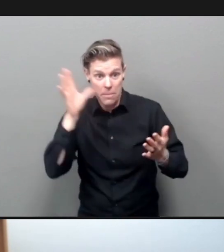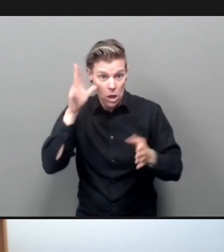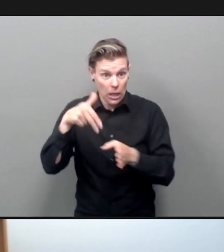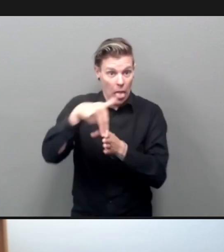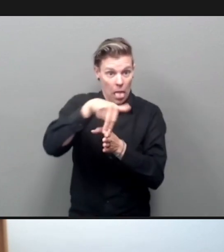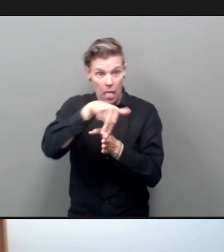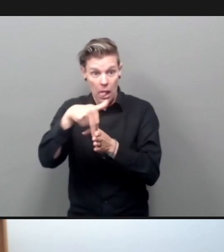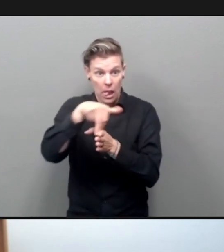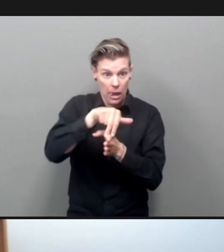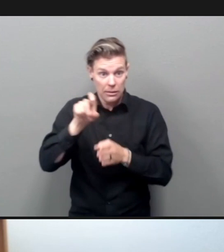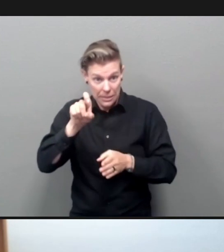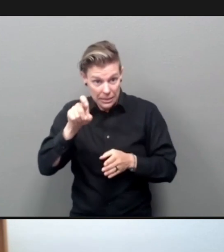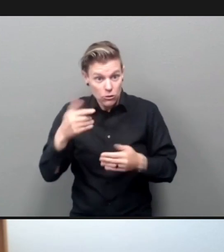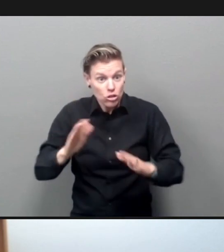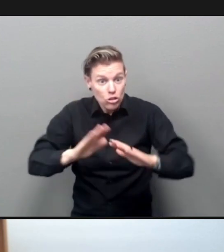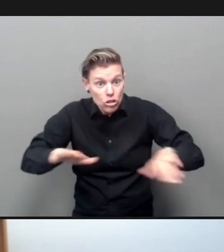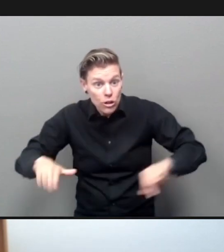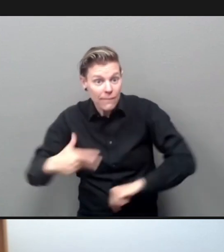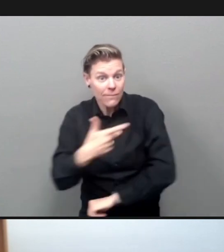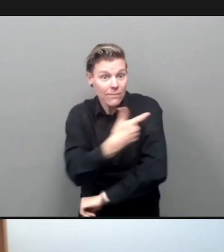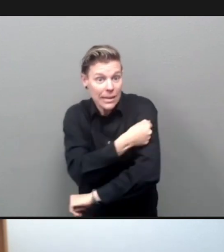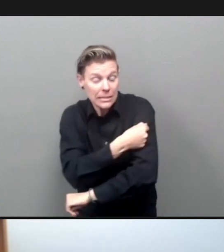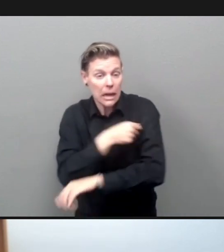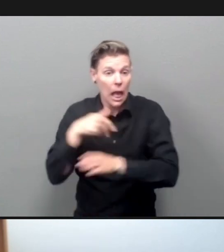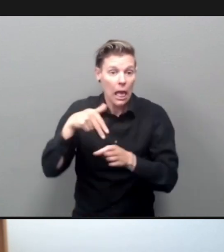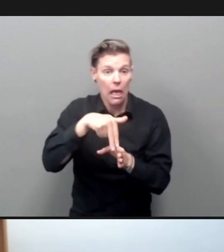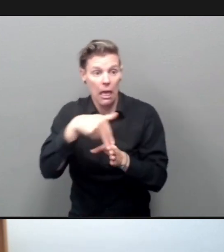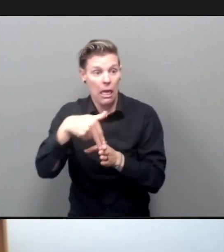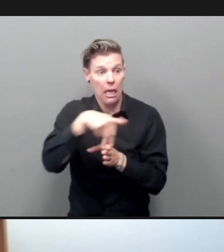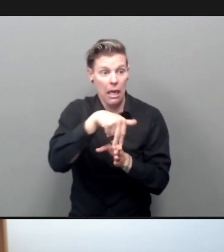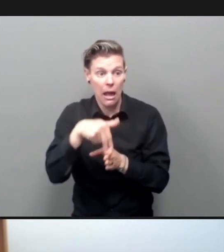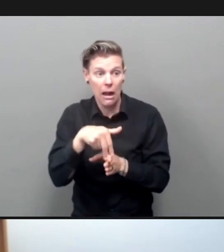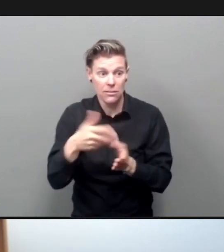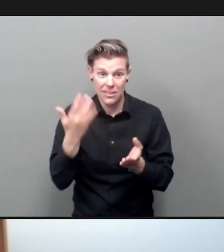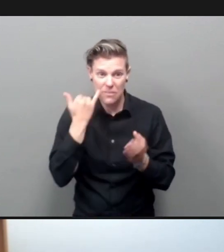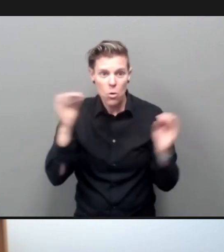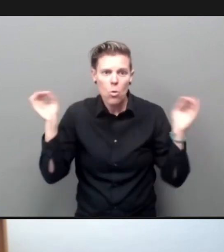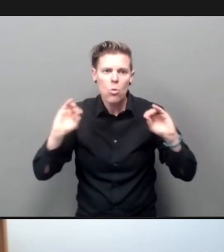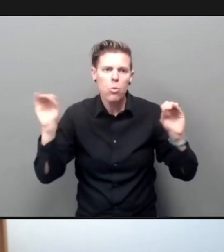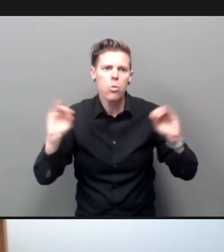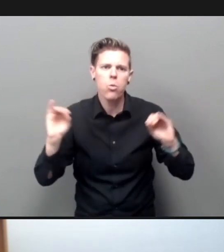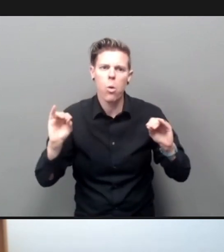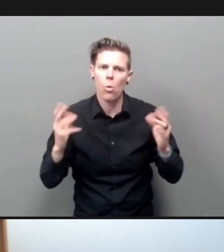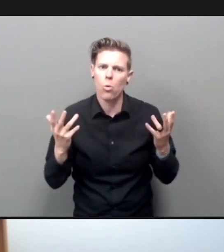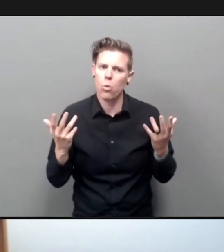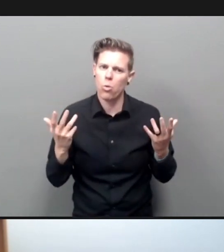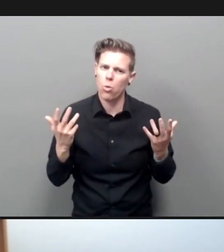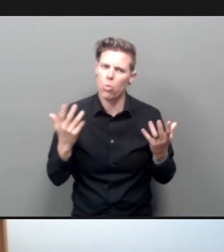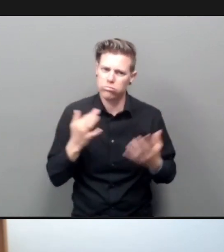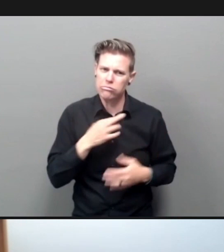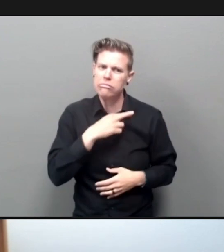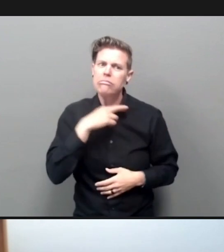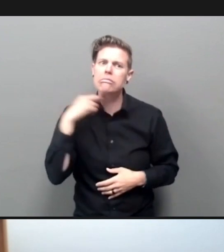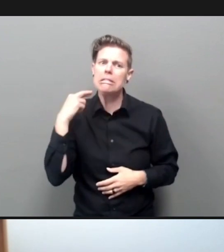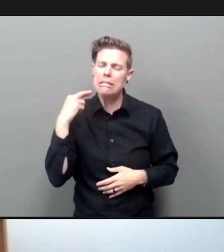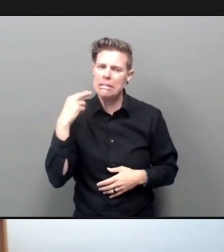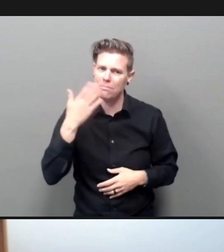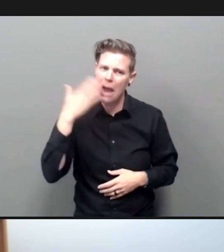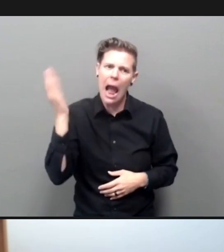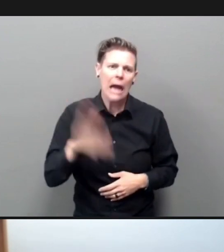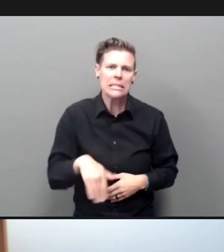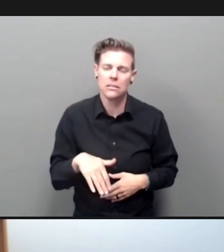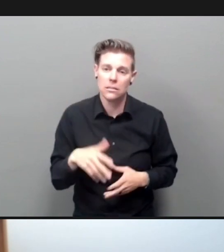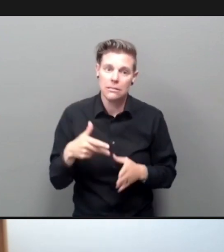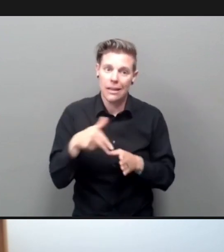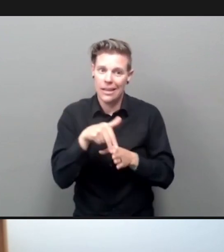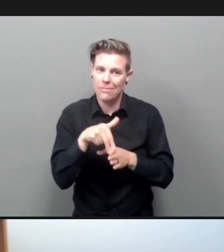be a real downside to not getting your child vaccinated. Thank you. Yeah, Thanks, I Doc. mean, just want to add that according